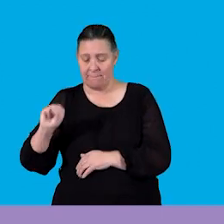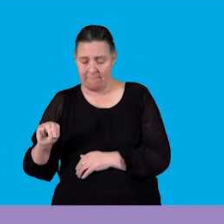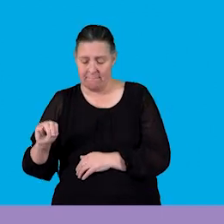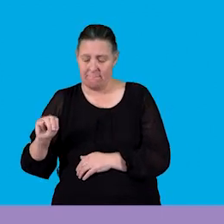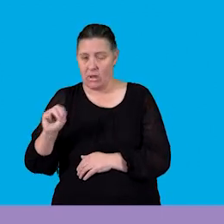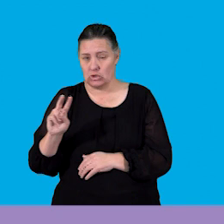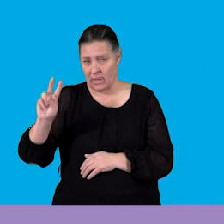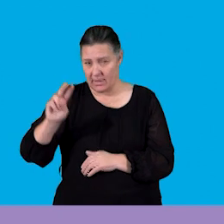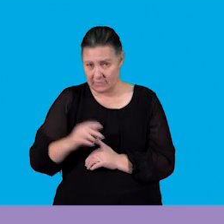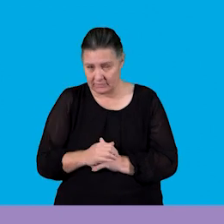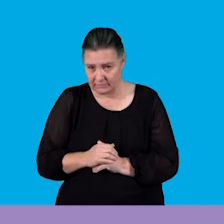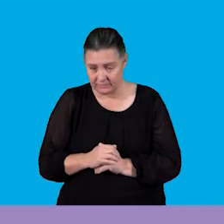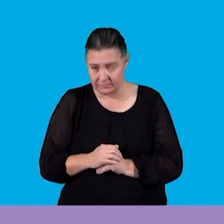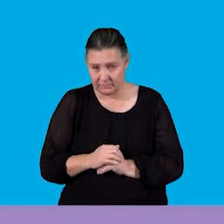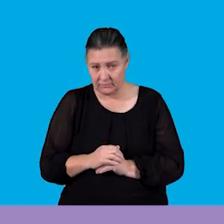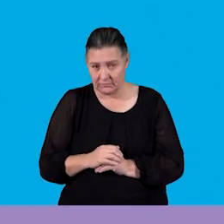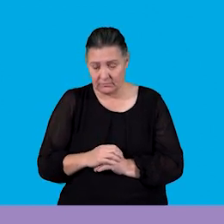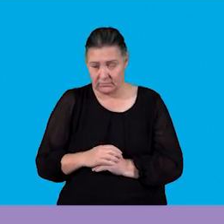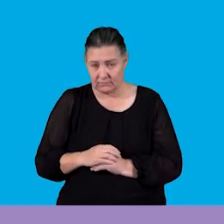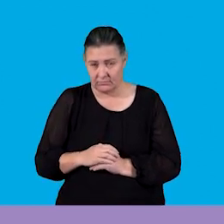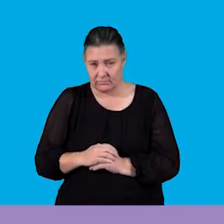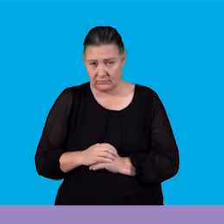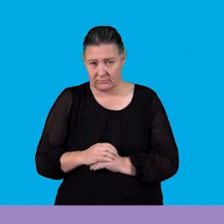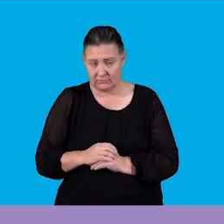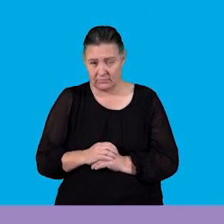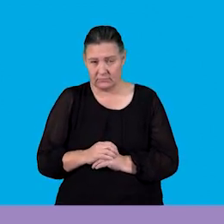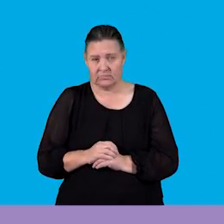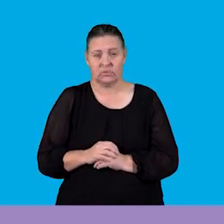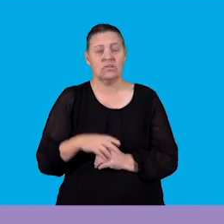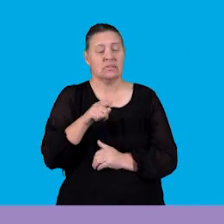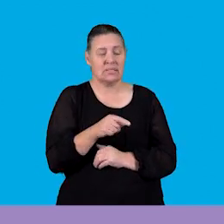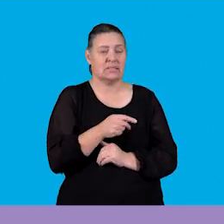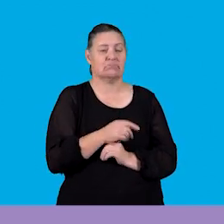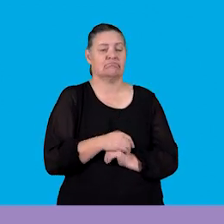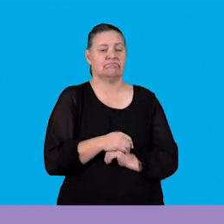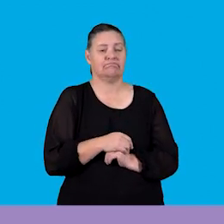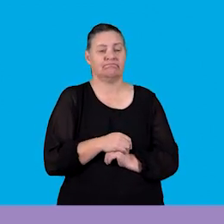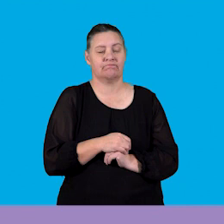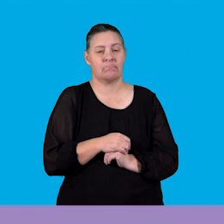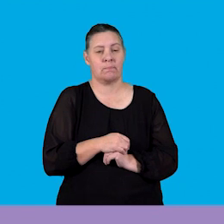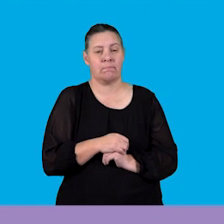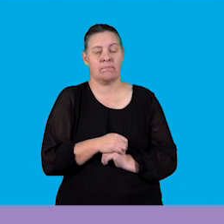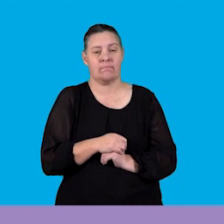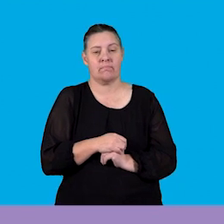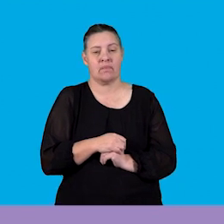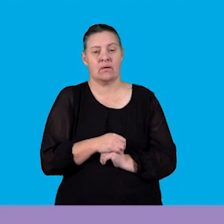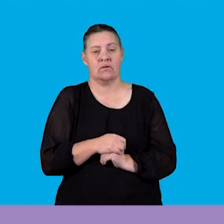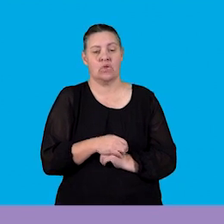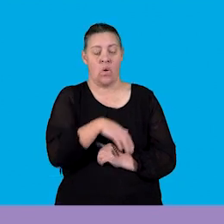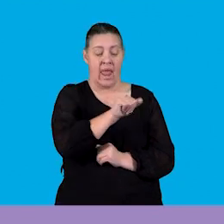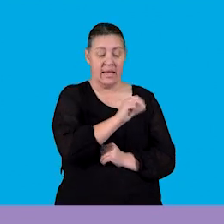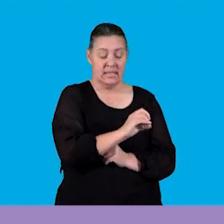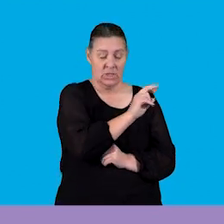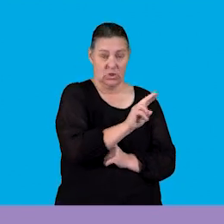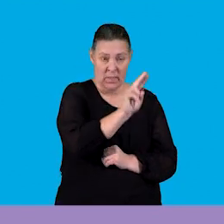centimeters squared, that is the length for AB, and 8 centimeters squared, that is the length